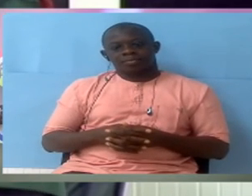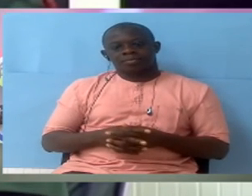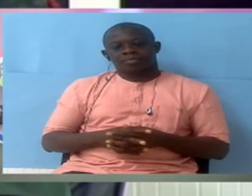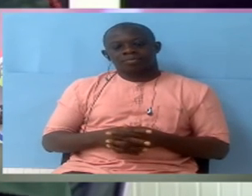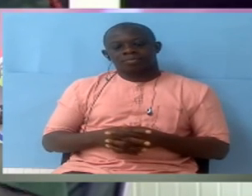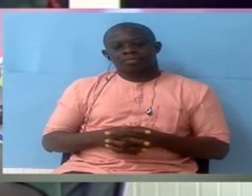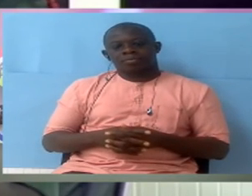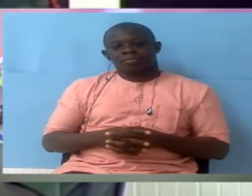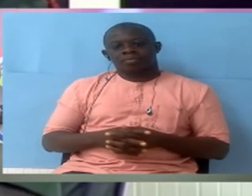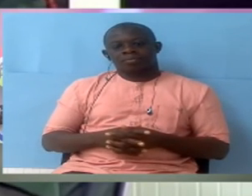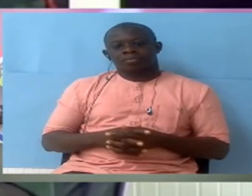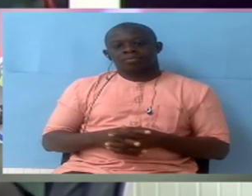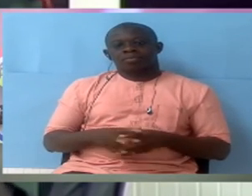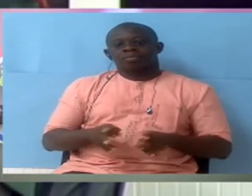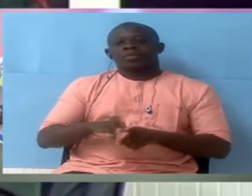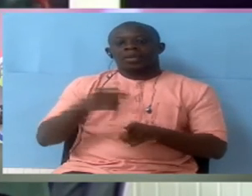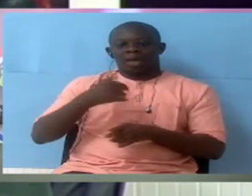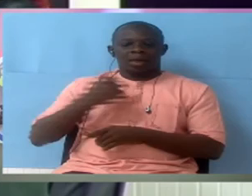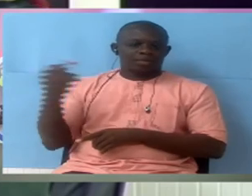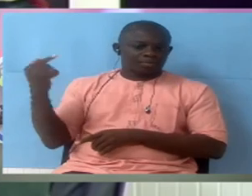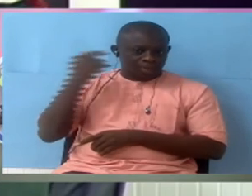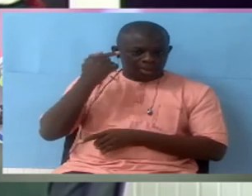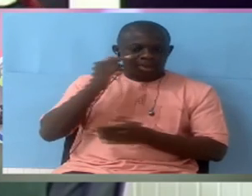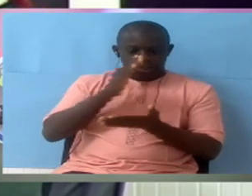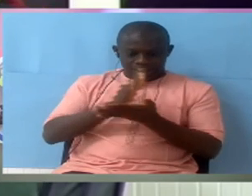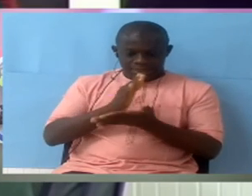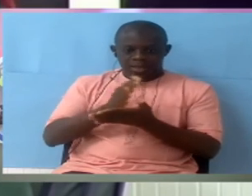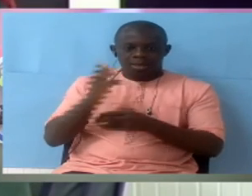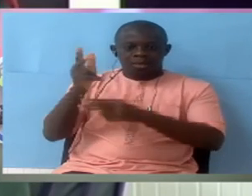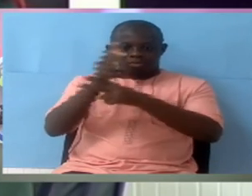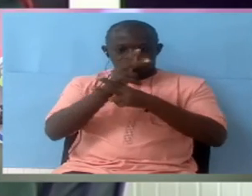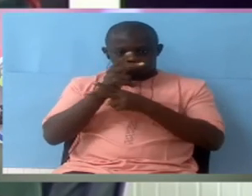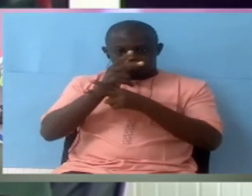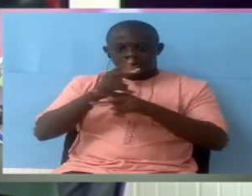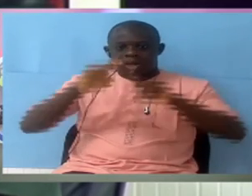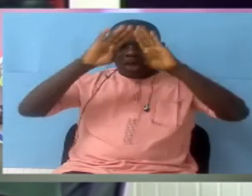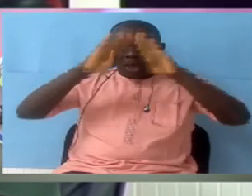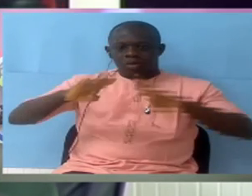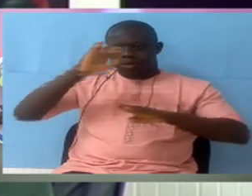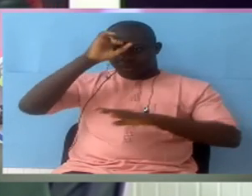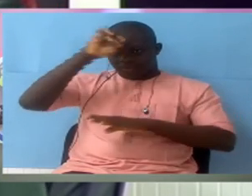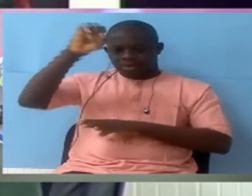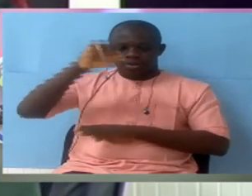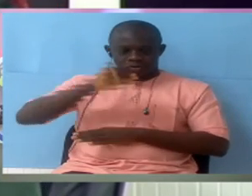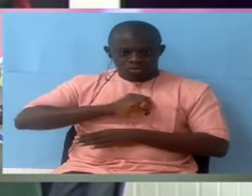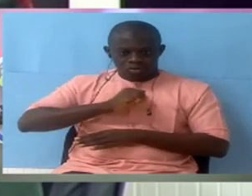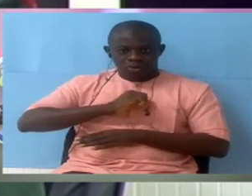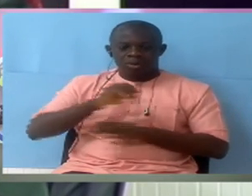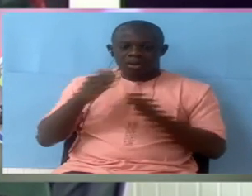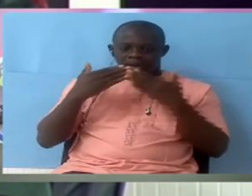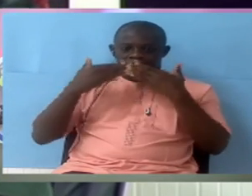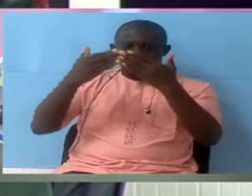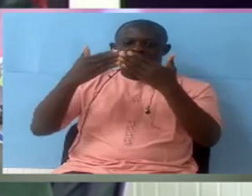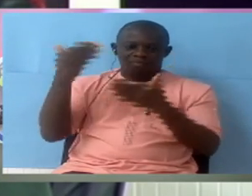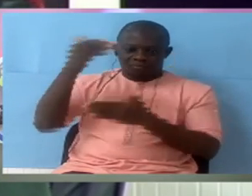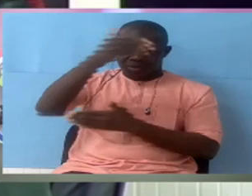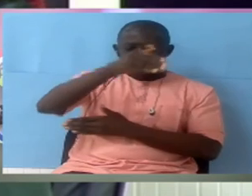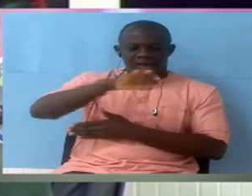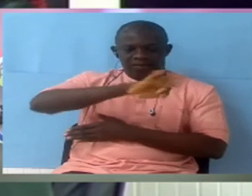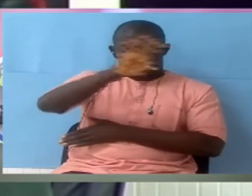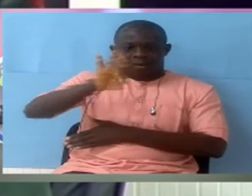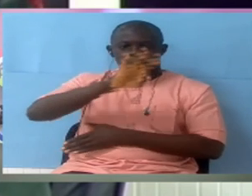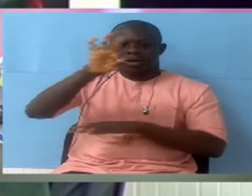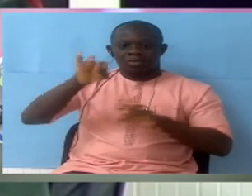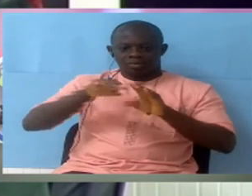heard that the state guard personnel went to the house there. Yek na ne ñi liggéey ci state guard di garde ci kër state house demone nañ